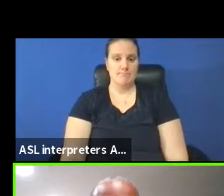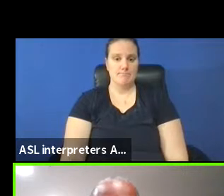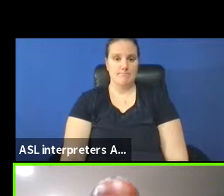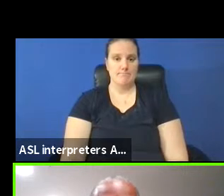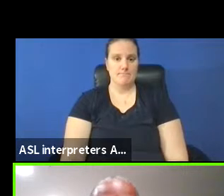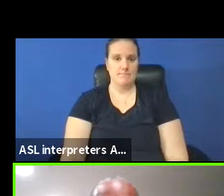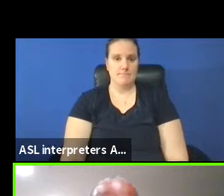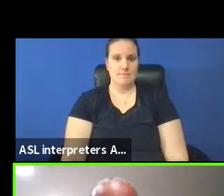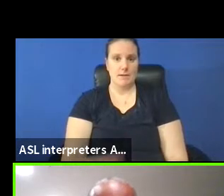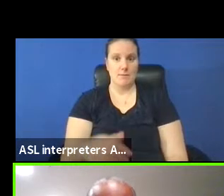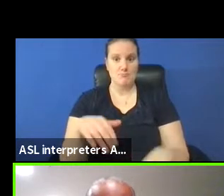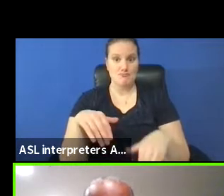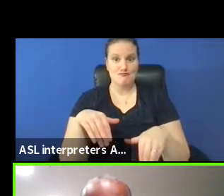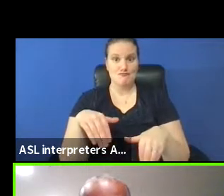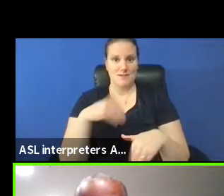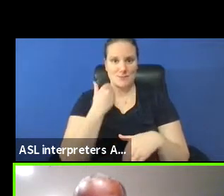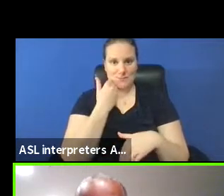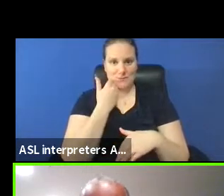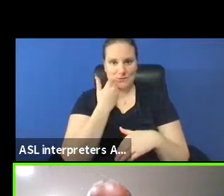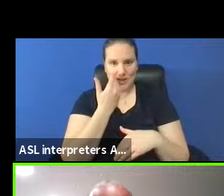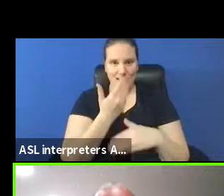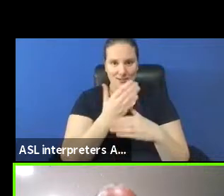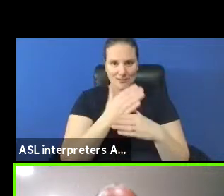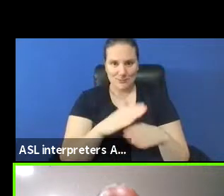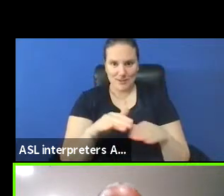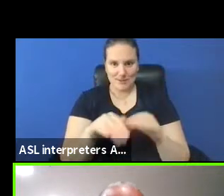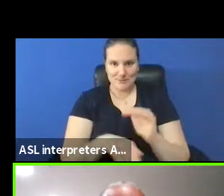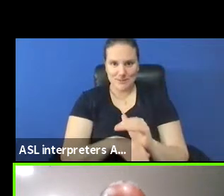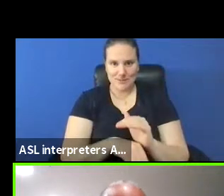You guys are shy tonight.